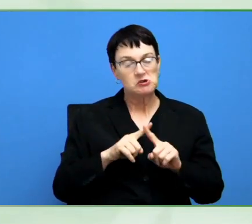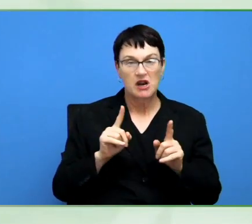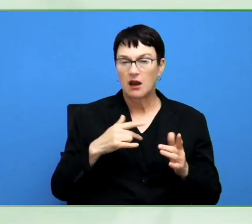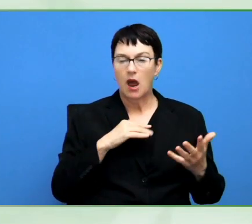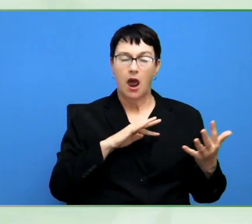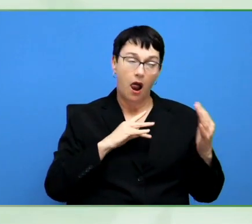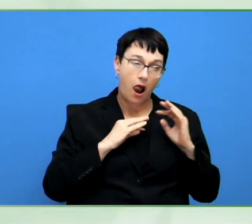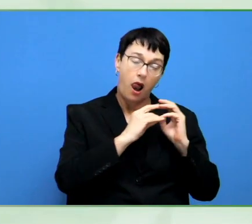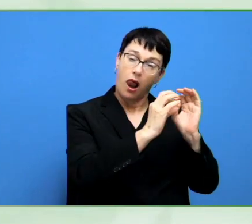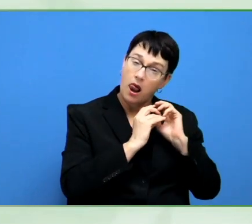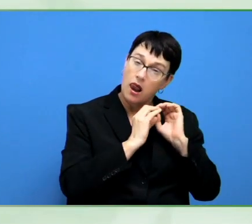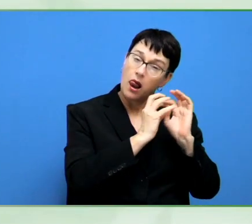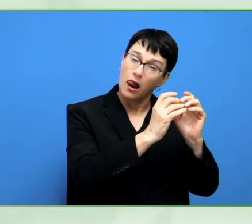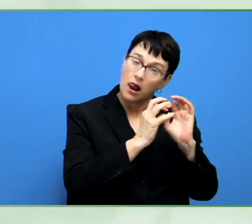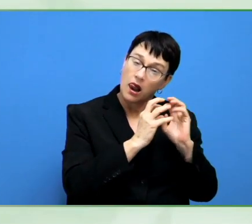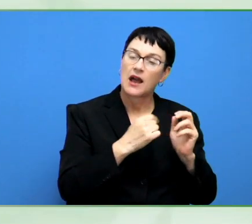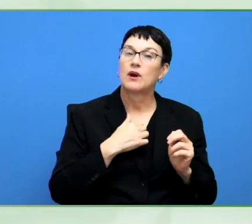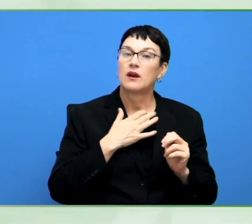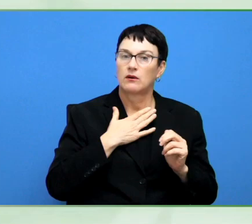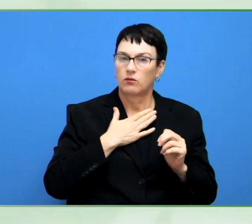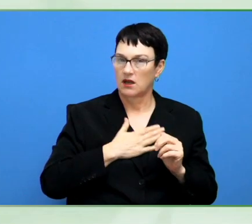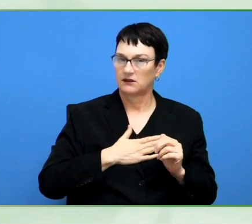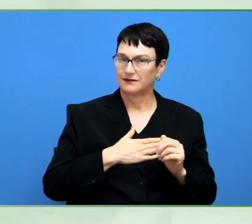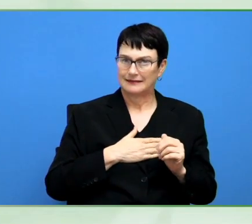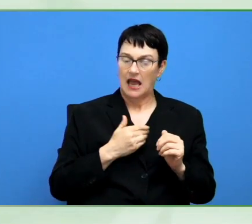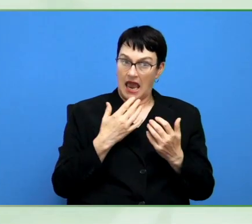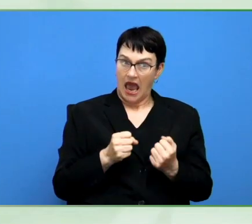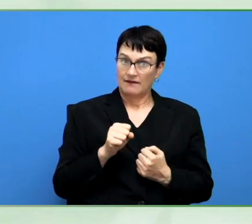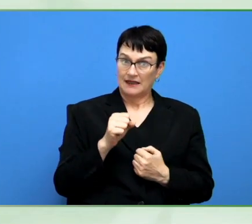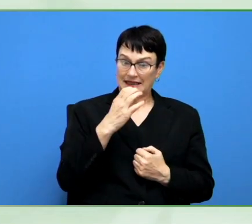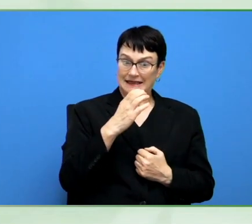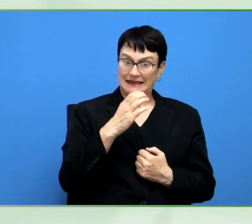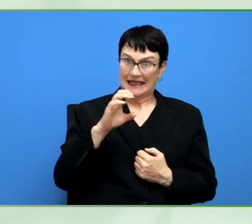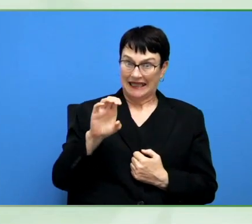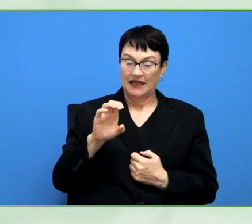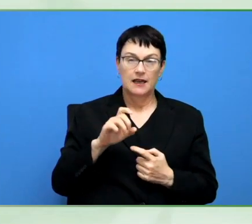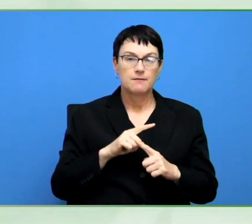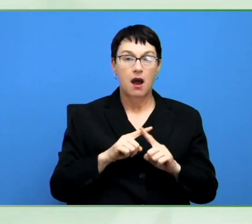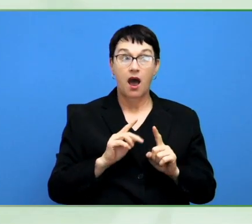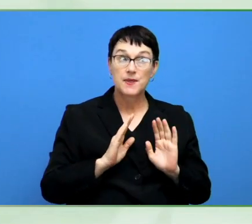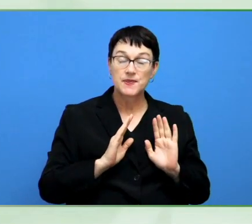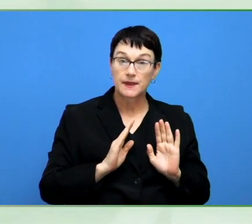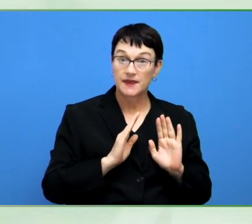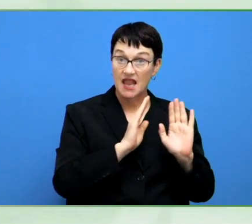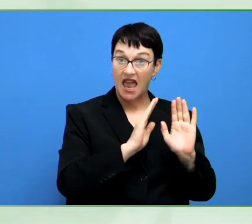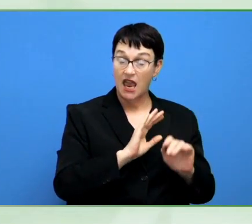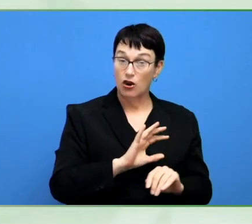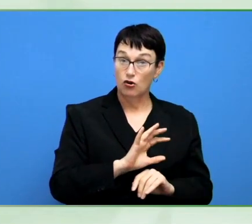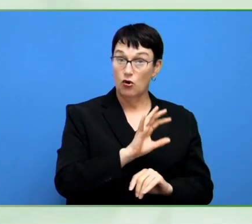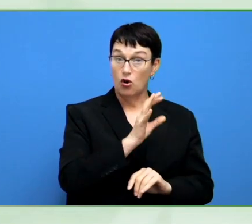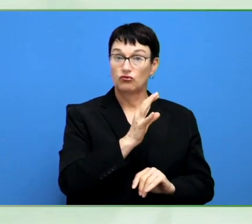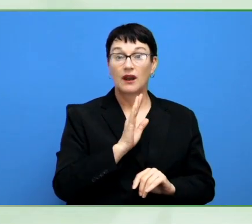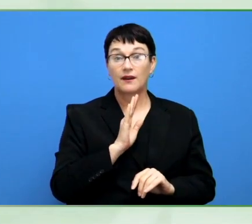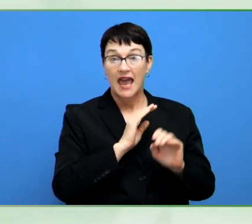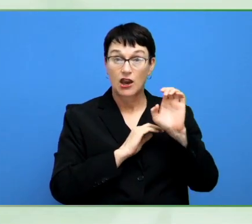even if you have the CE, you still need to adapt with local regulatory framework. So the non-unified framework